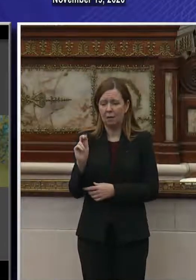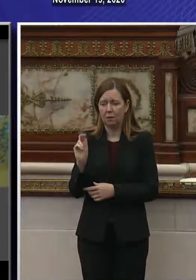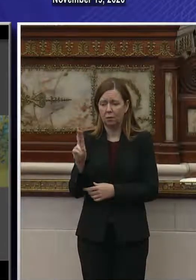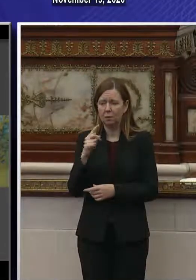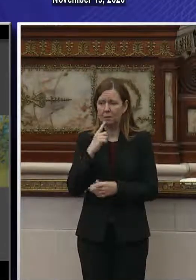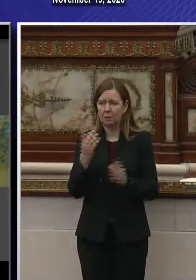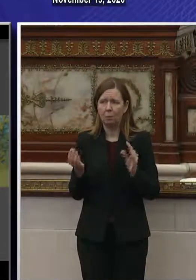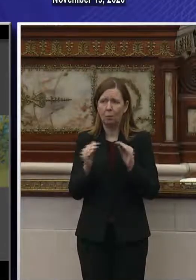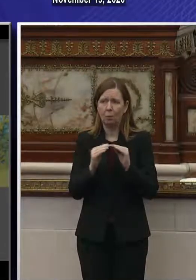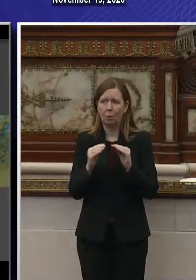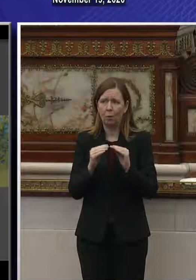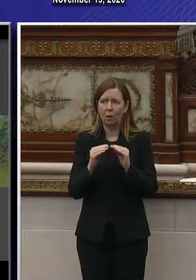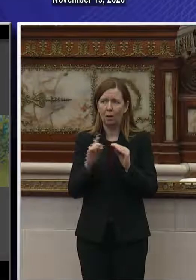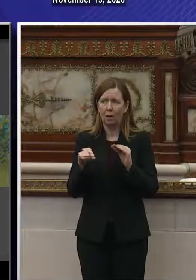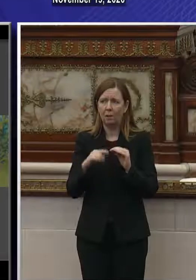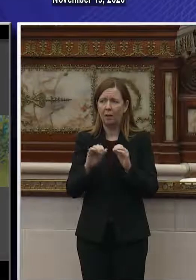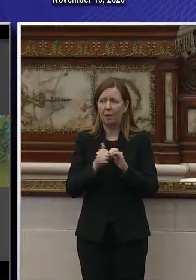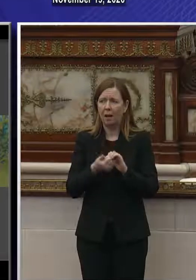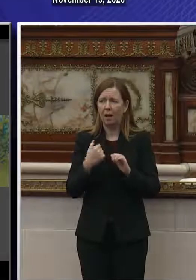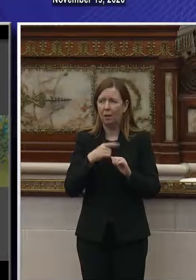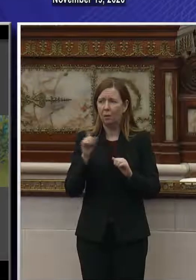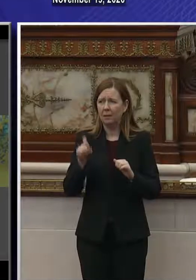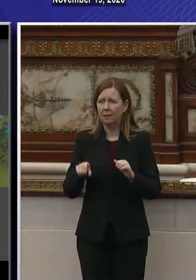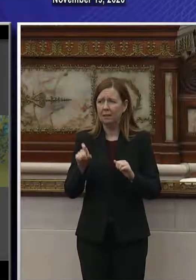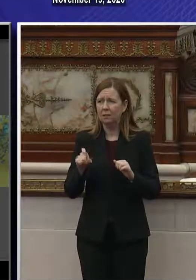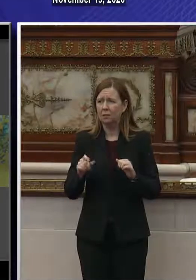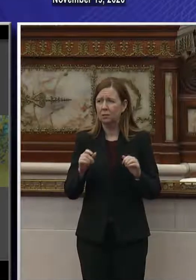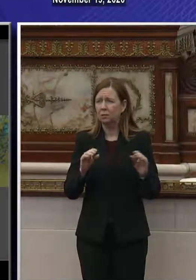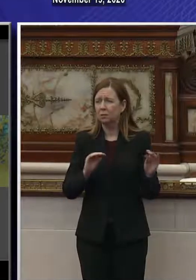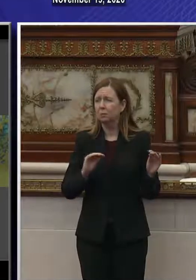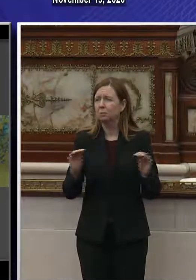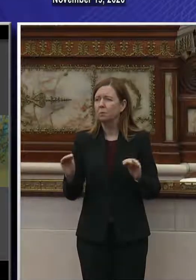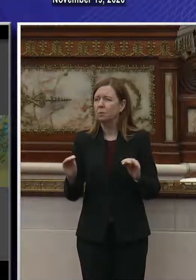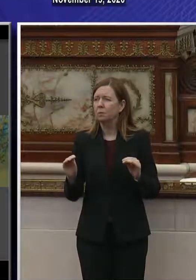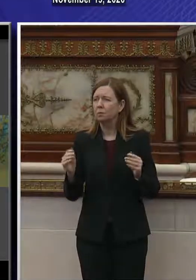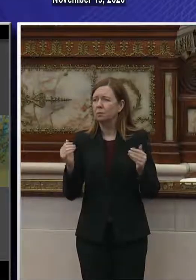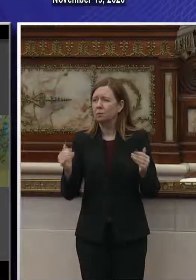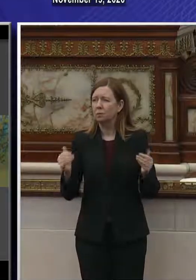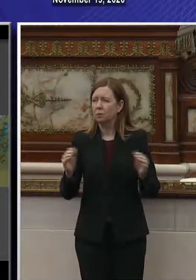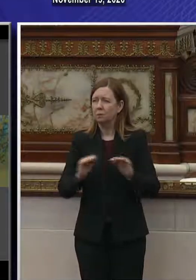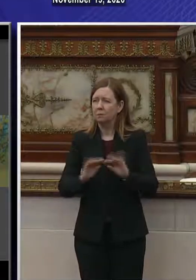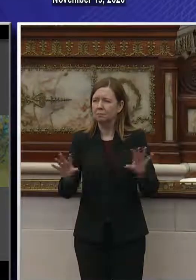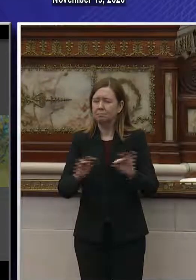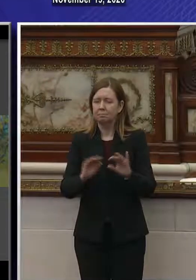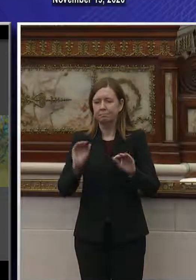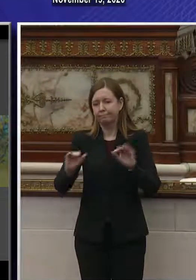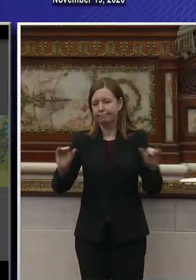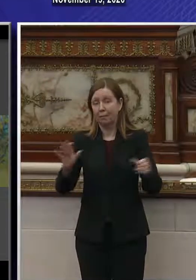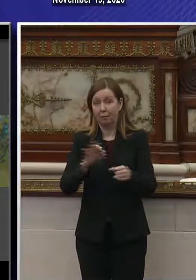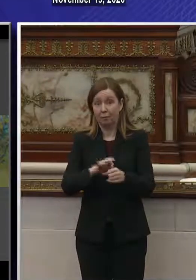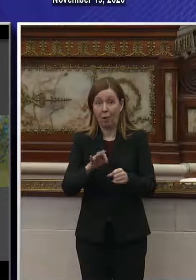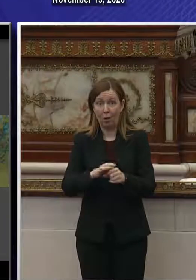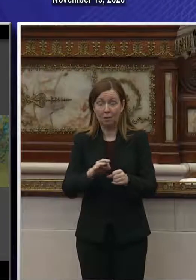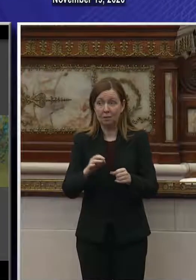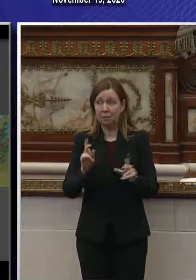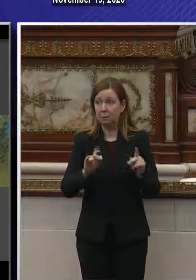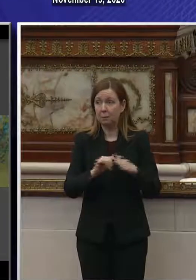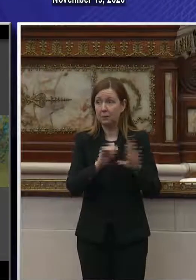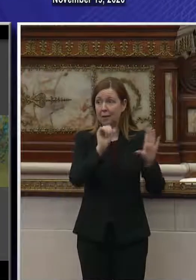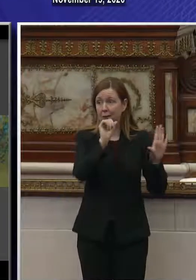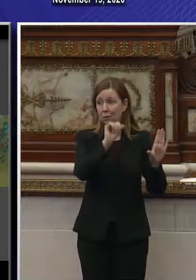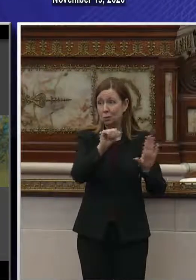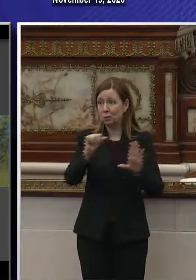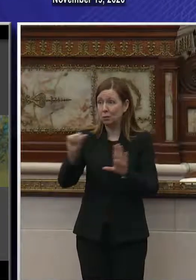little bit more about how we need to move more towards that get out the vote model that went door to door, tried to